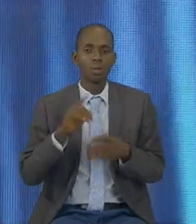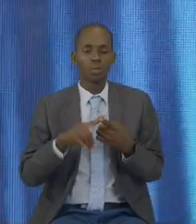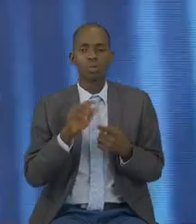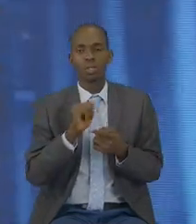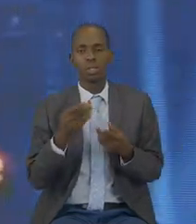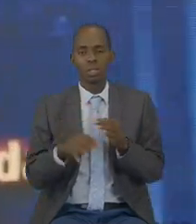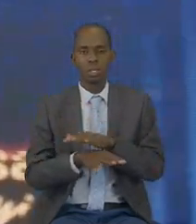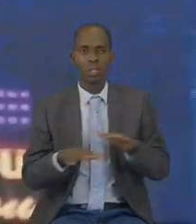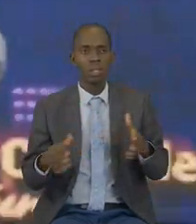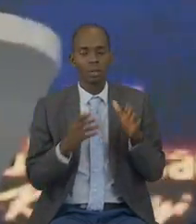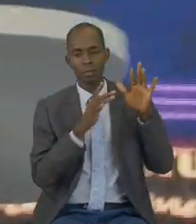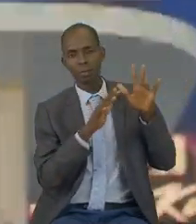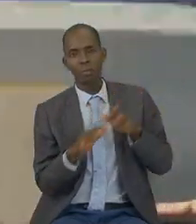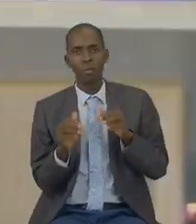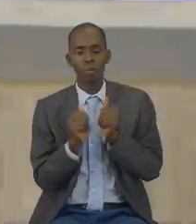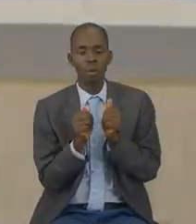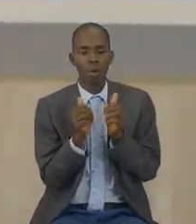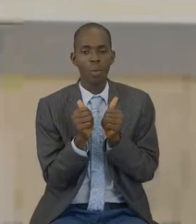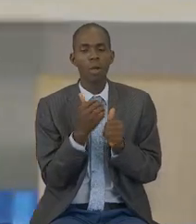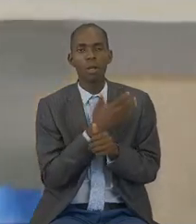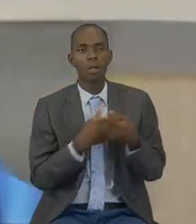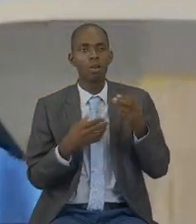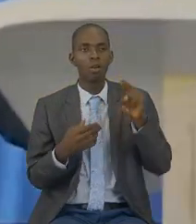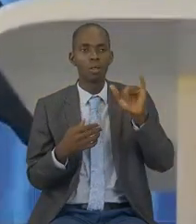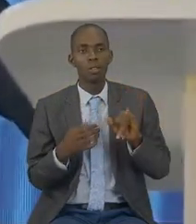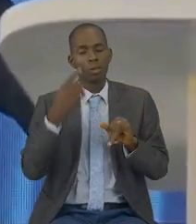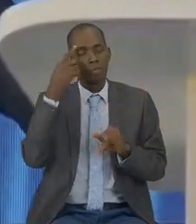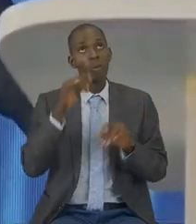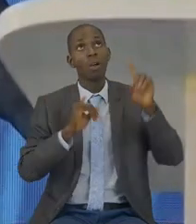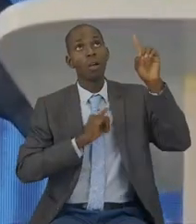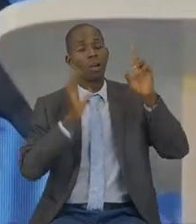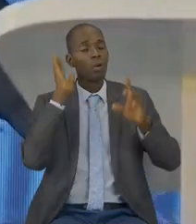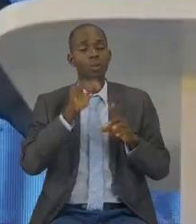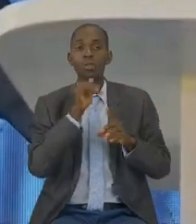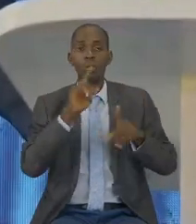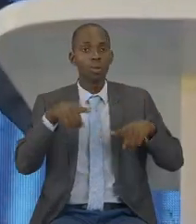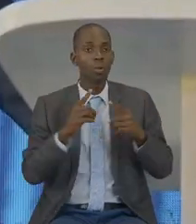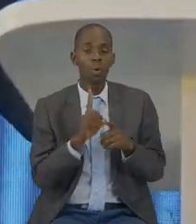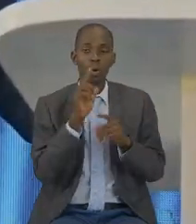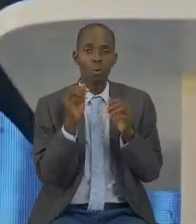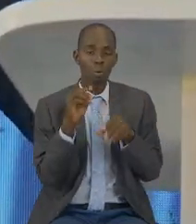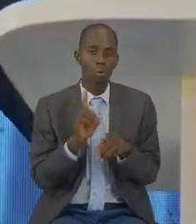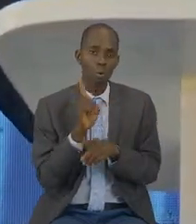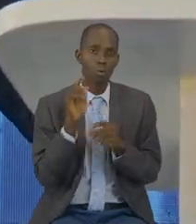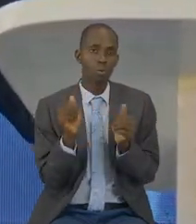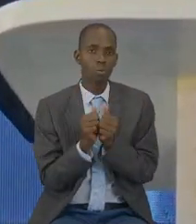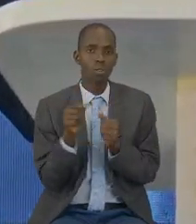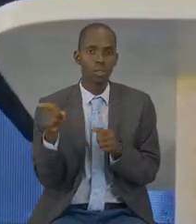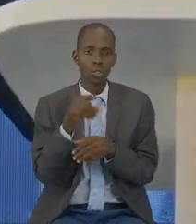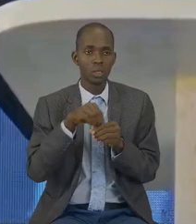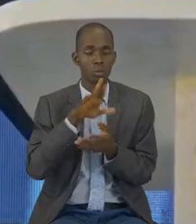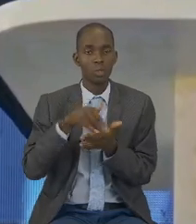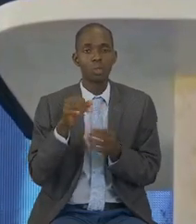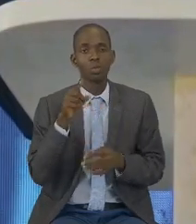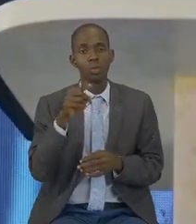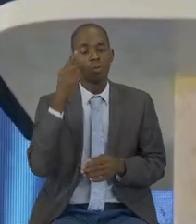milk and honey, for I will not go up in the midst of thee, for thou art